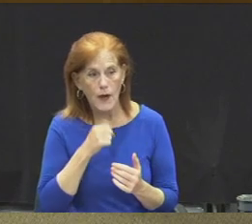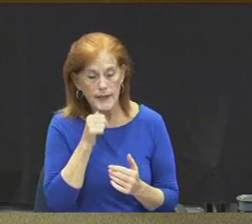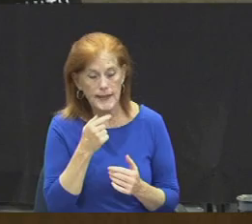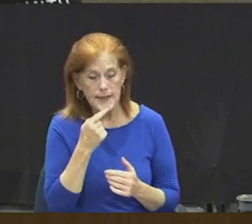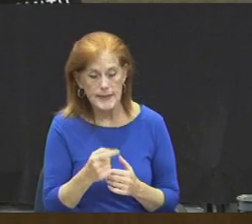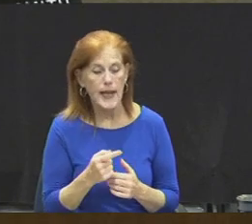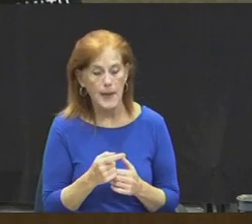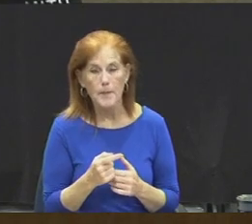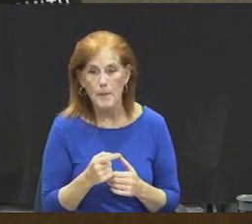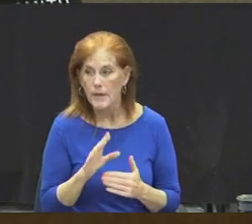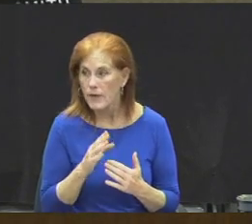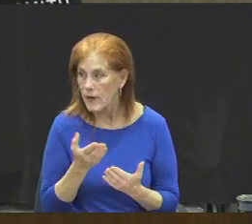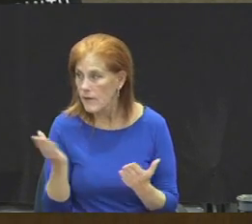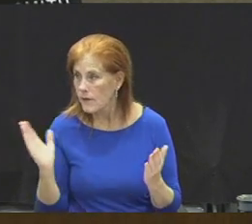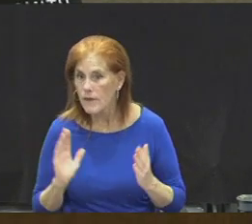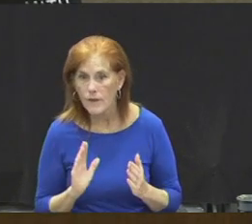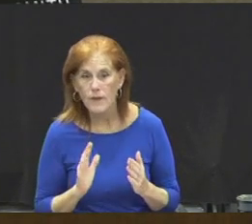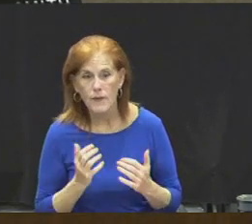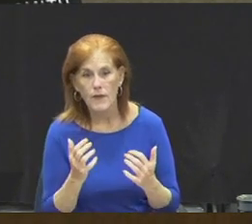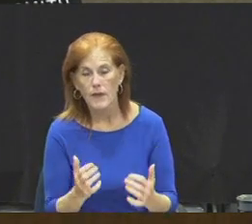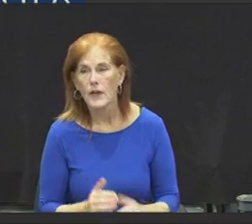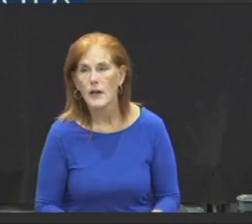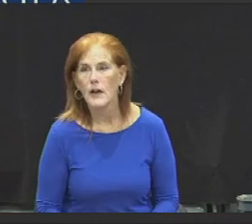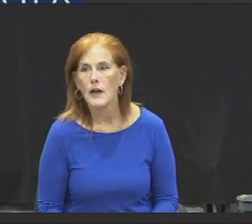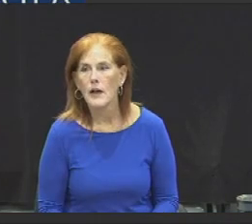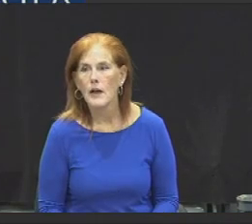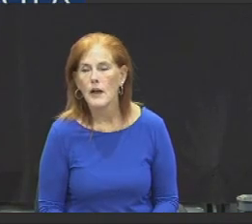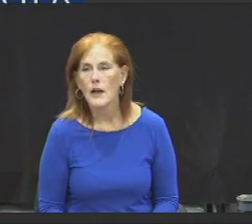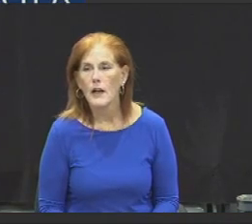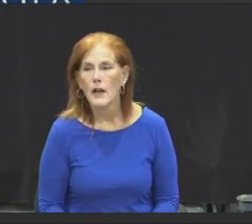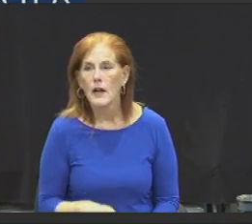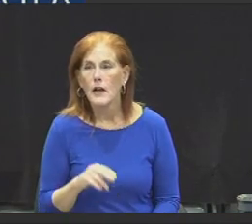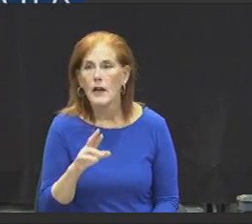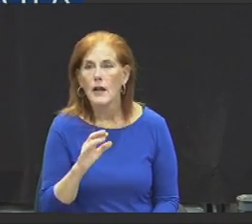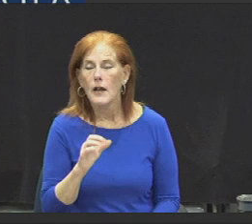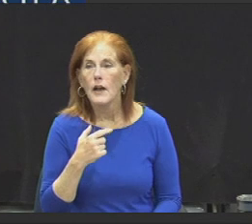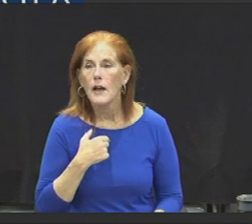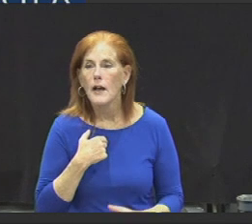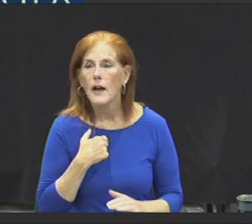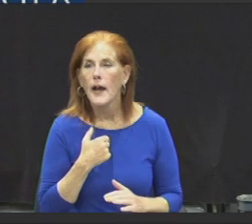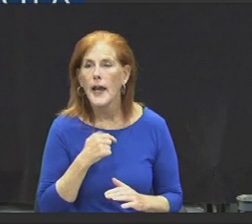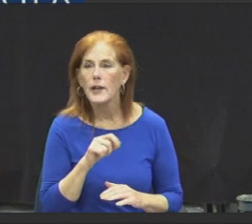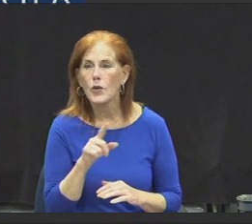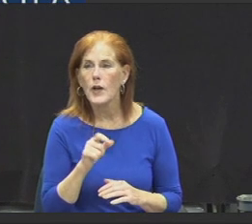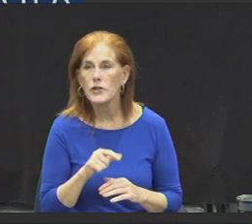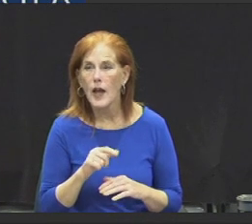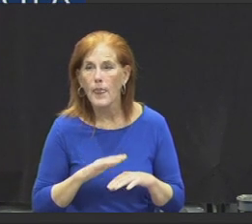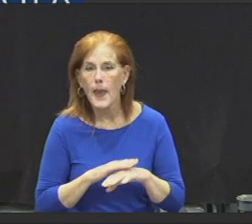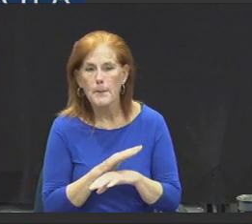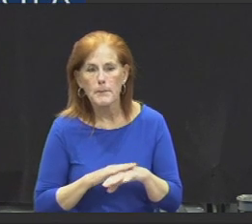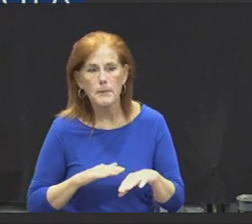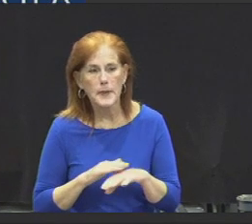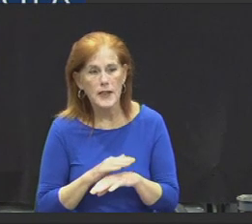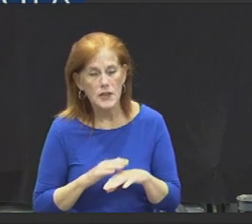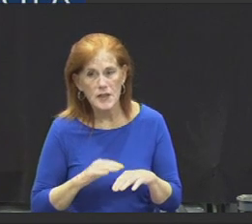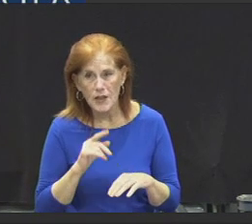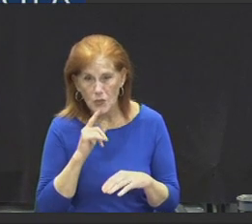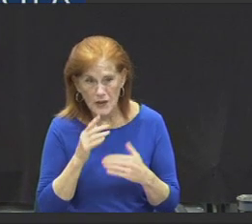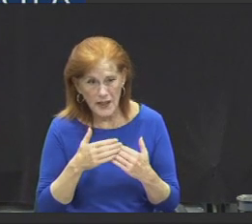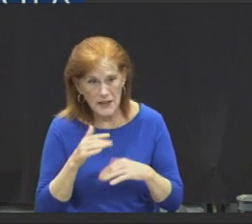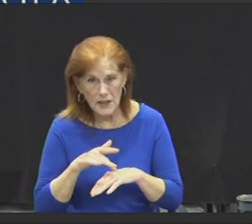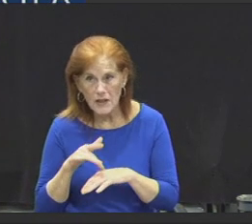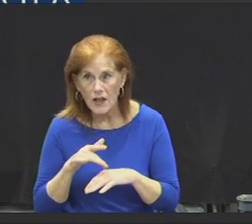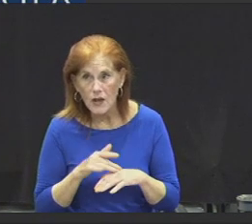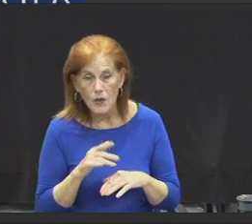loud. I do think. Yeah, no, I mean, I have questions even about like how accessible is that little beach area? Can people